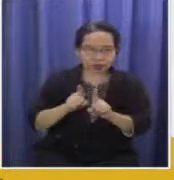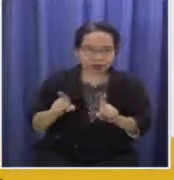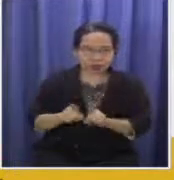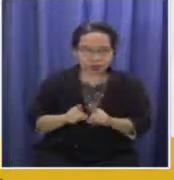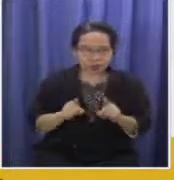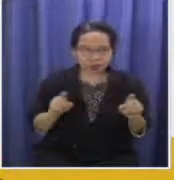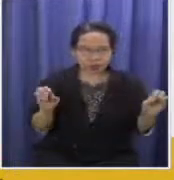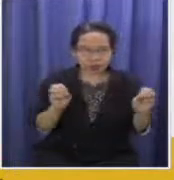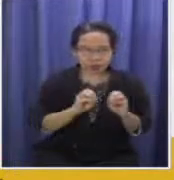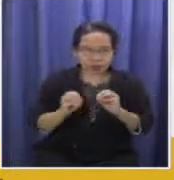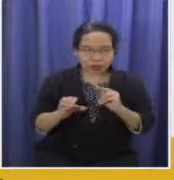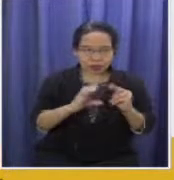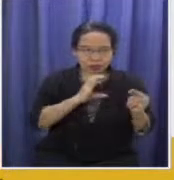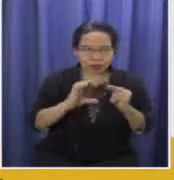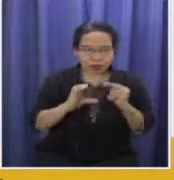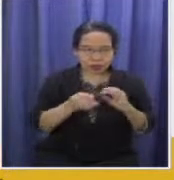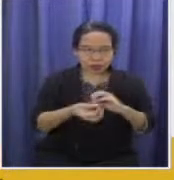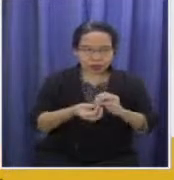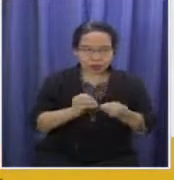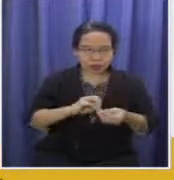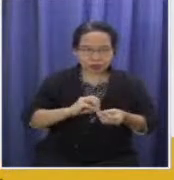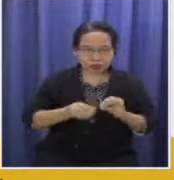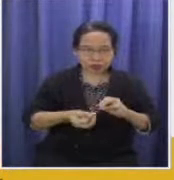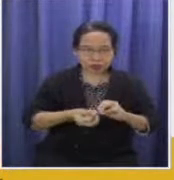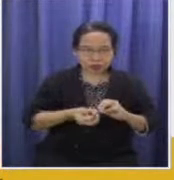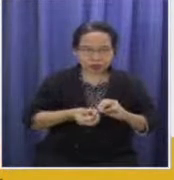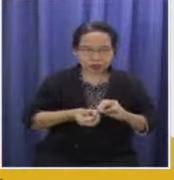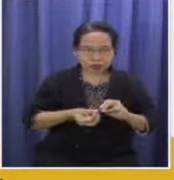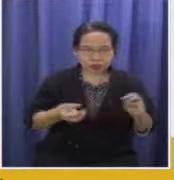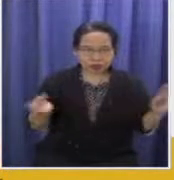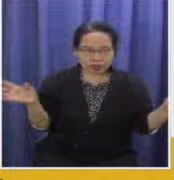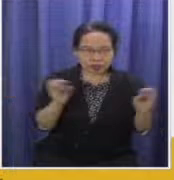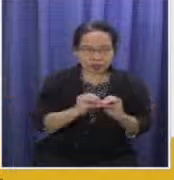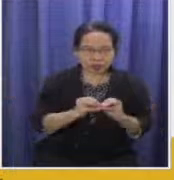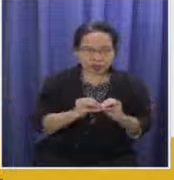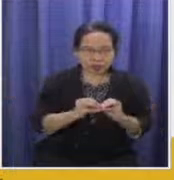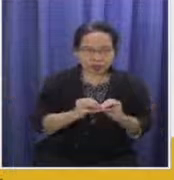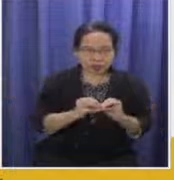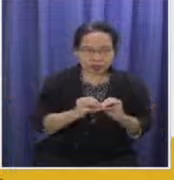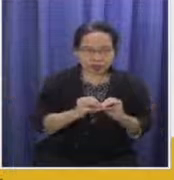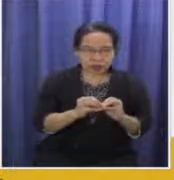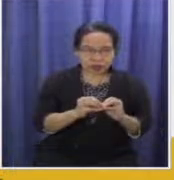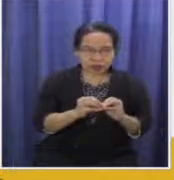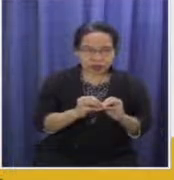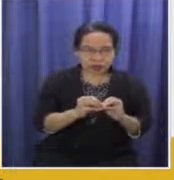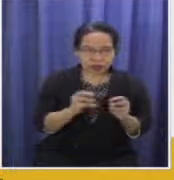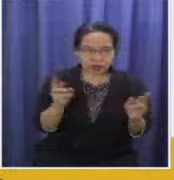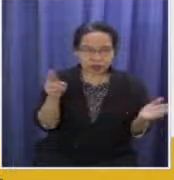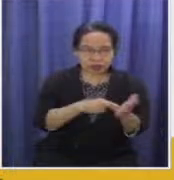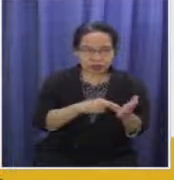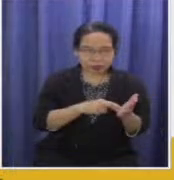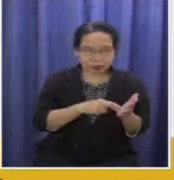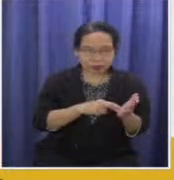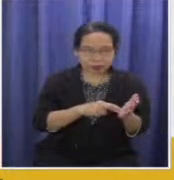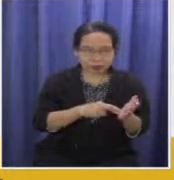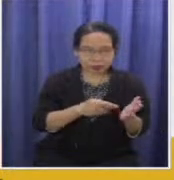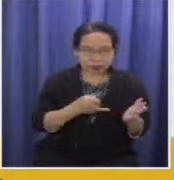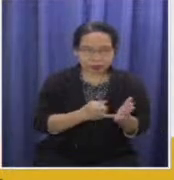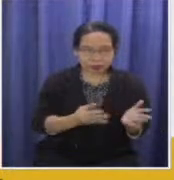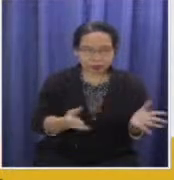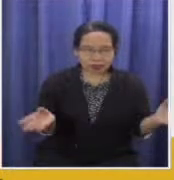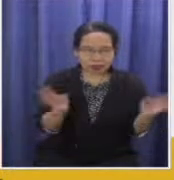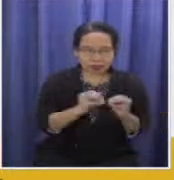has no corresponding numbers. It is an addition. I repeat, it is